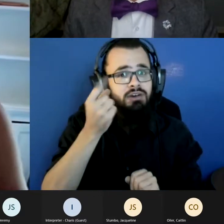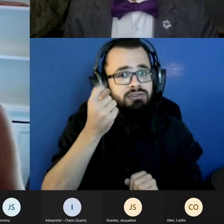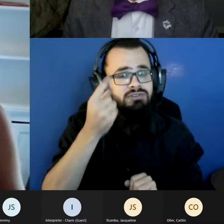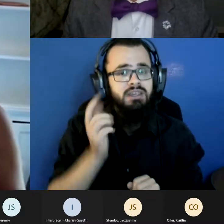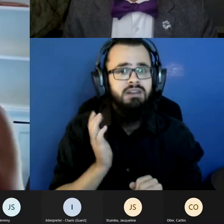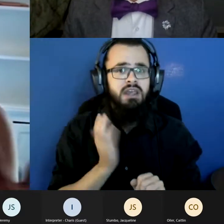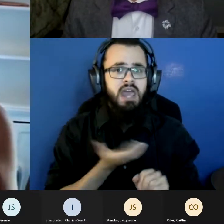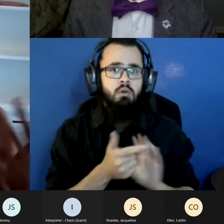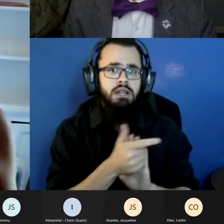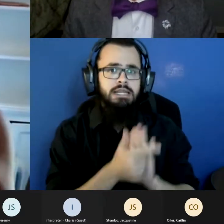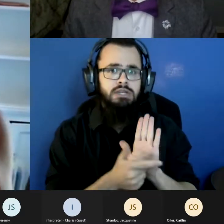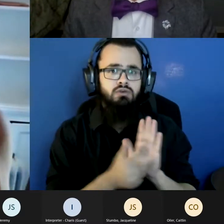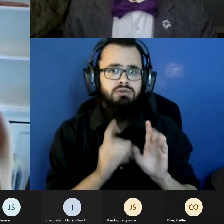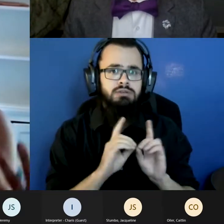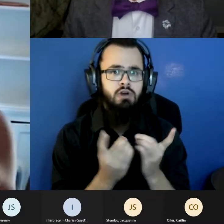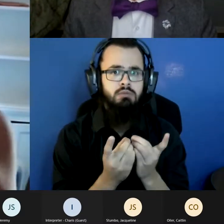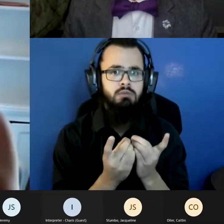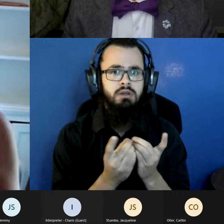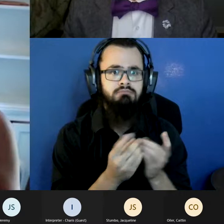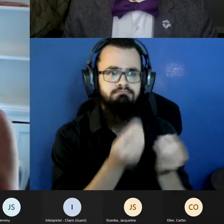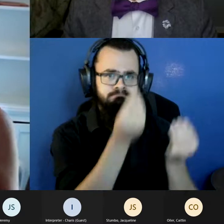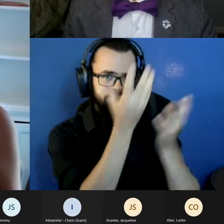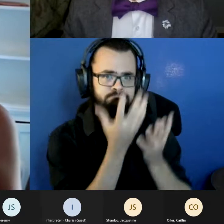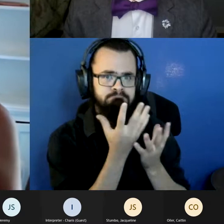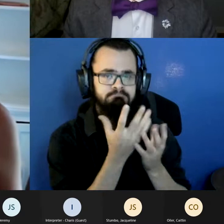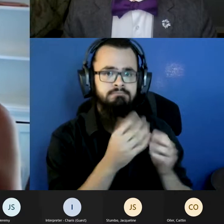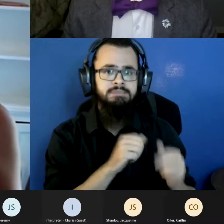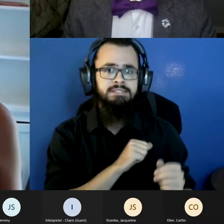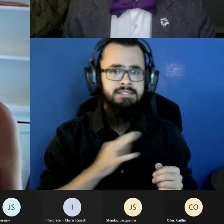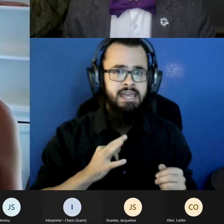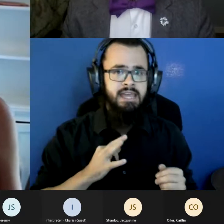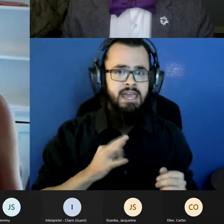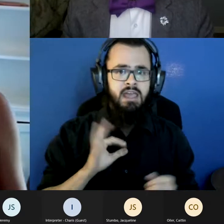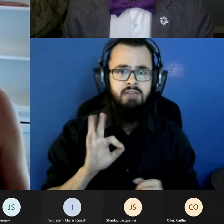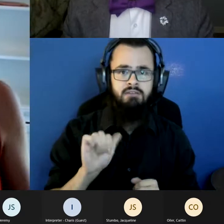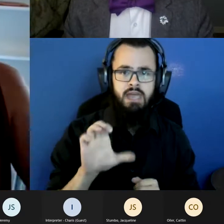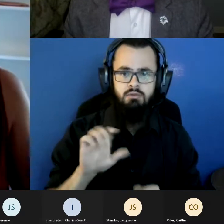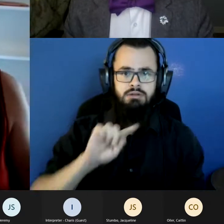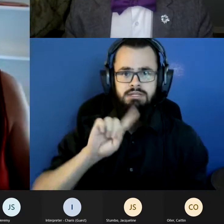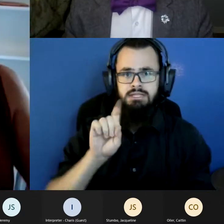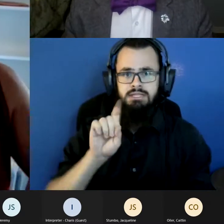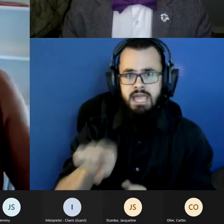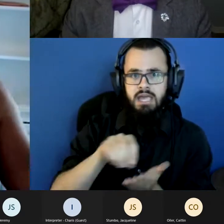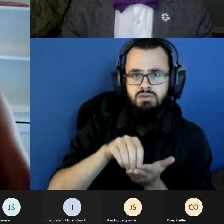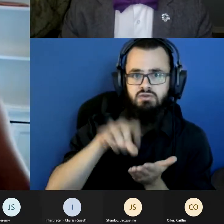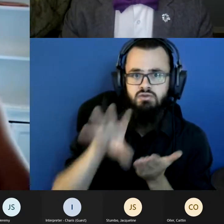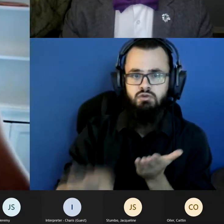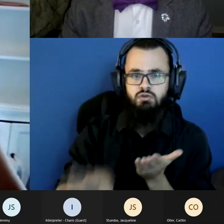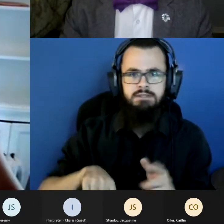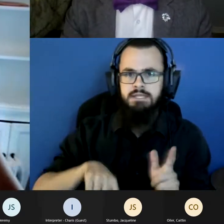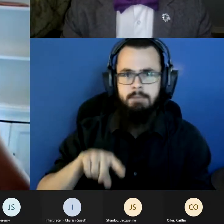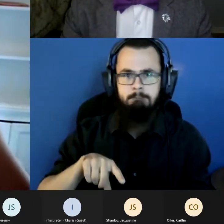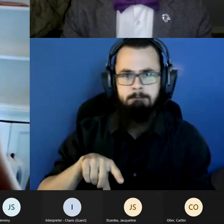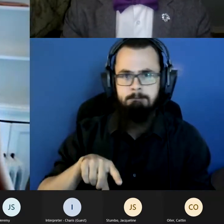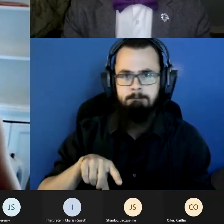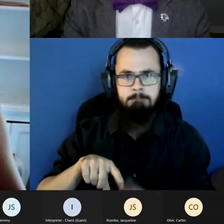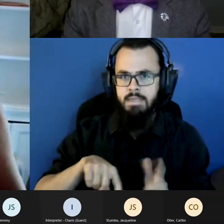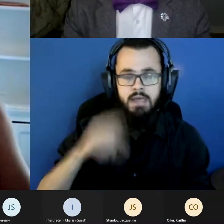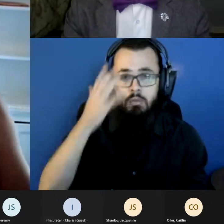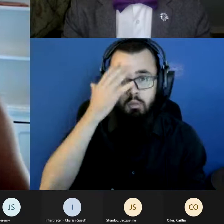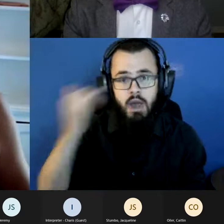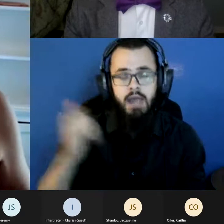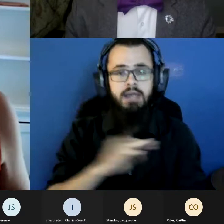information and we're managing compliance on our end, is that there's a power imbalance, right? You hold